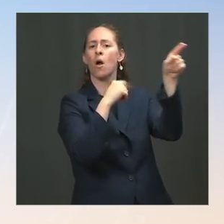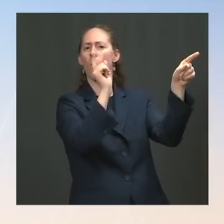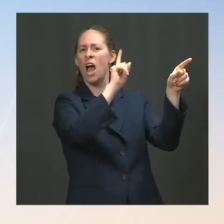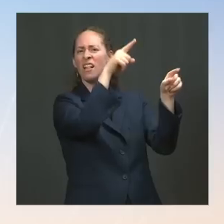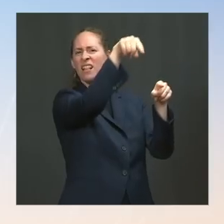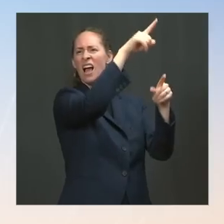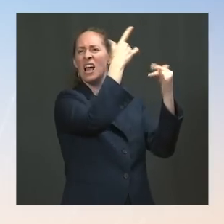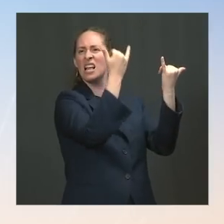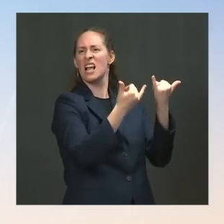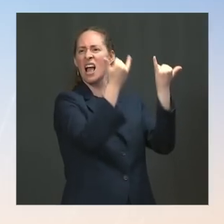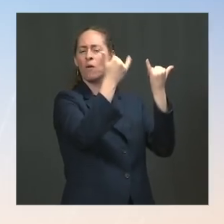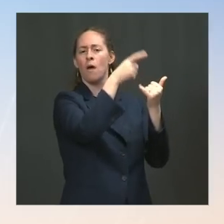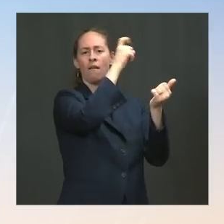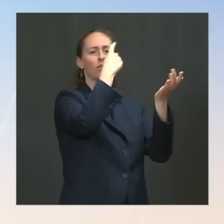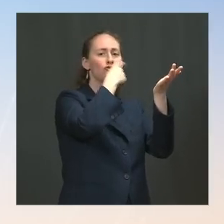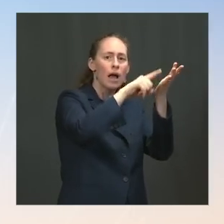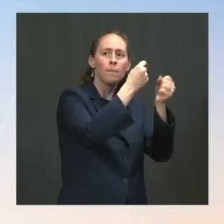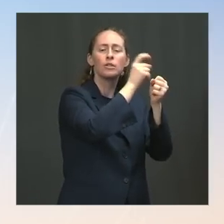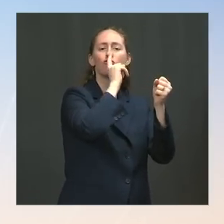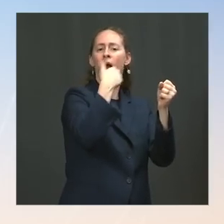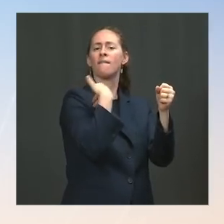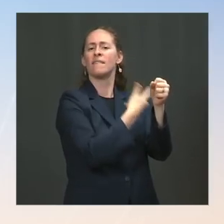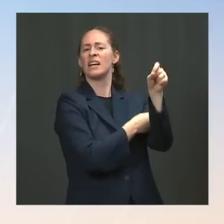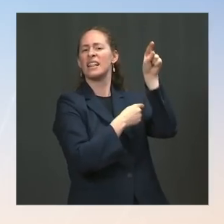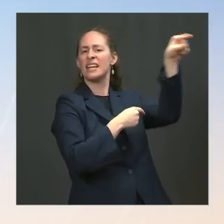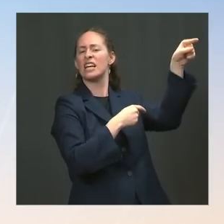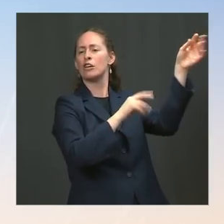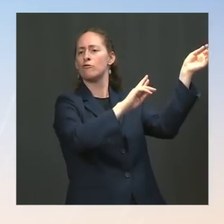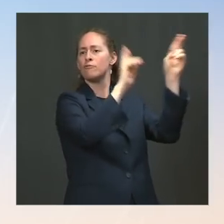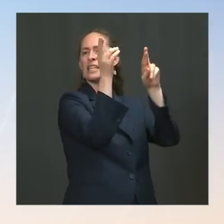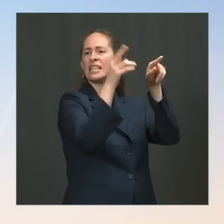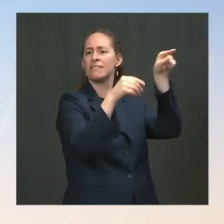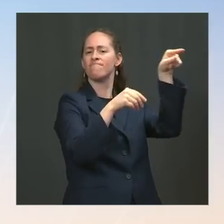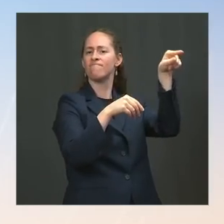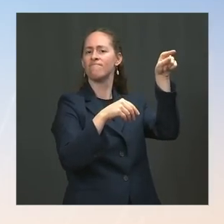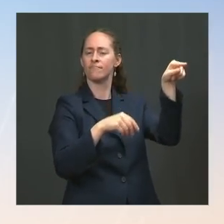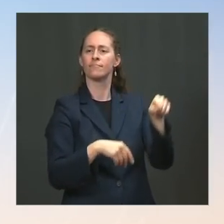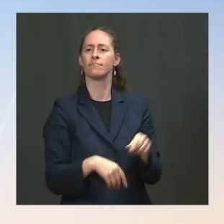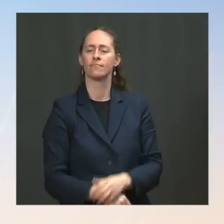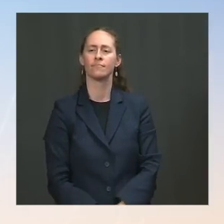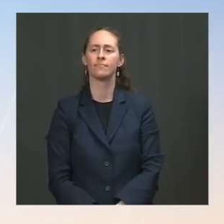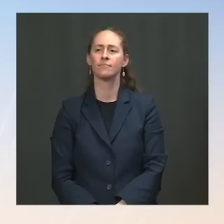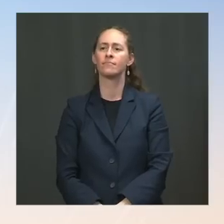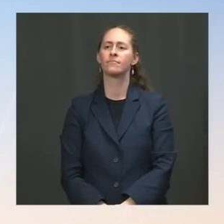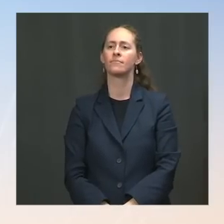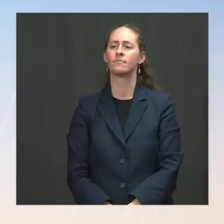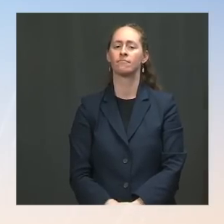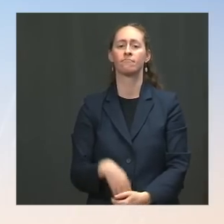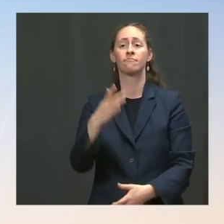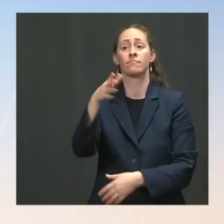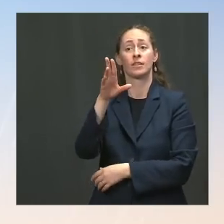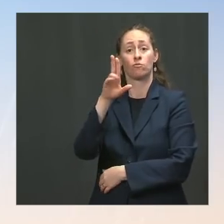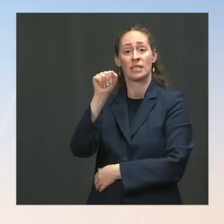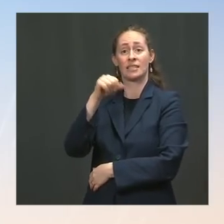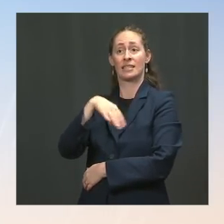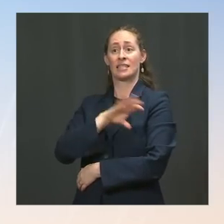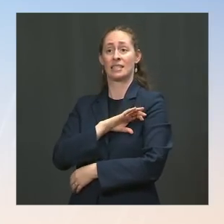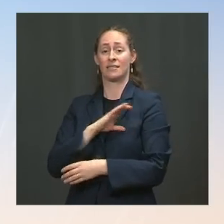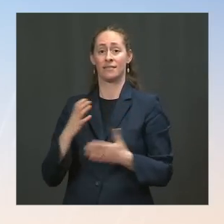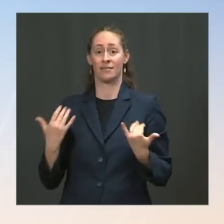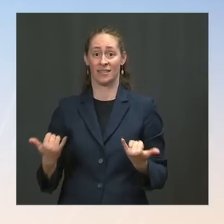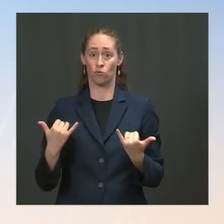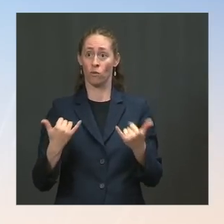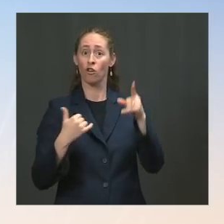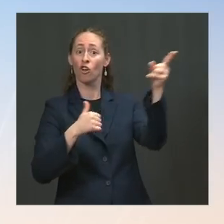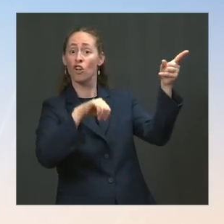receive vaccinations. And we also work to ensure that U.S. citizens overseas who travel back to the United States can be can